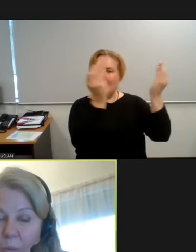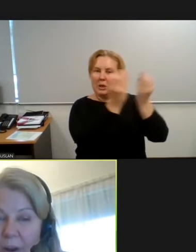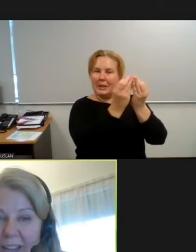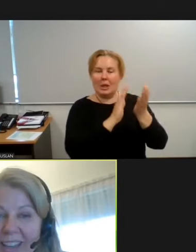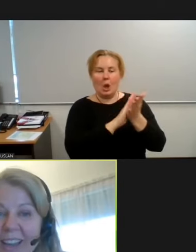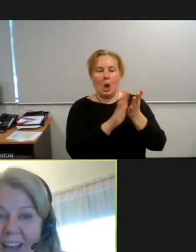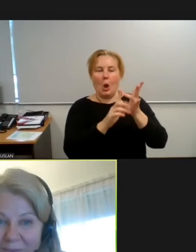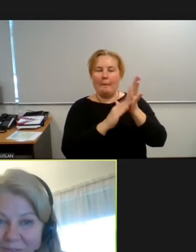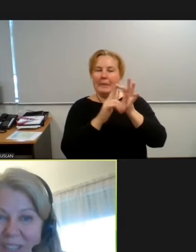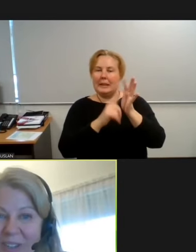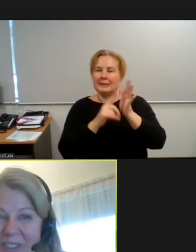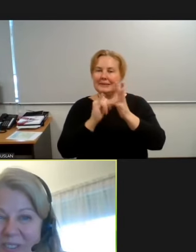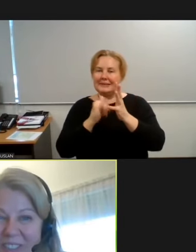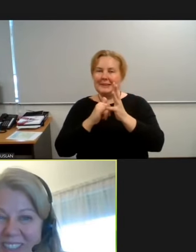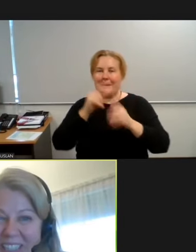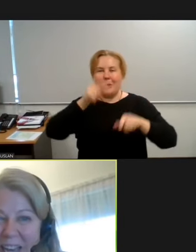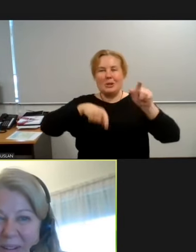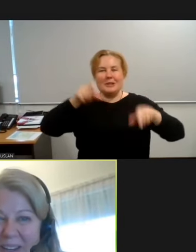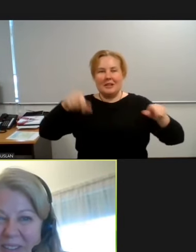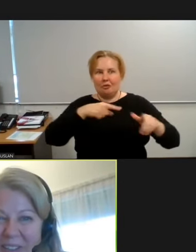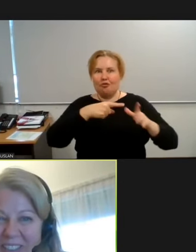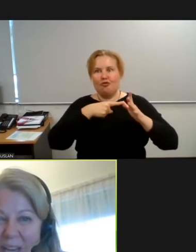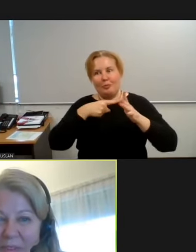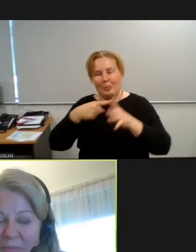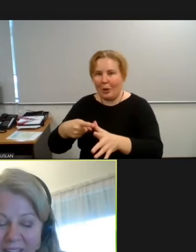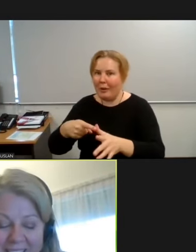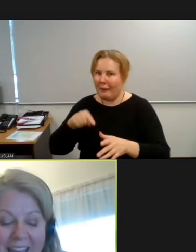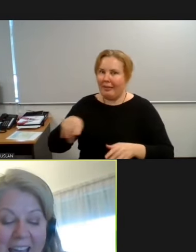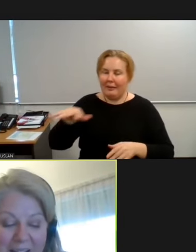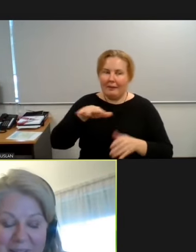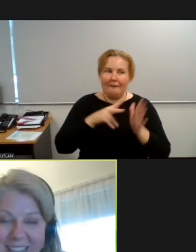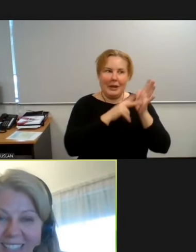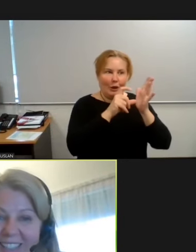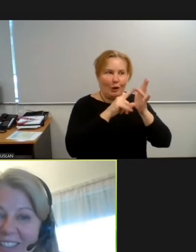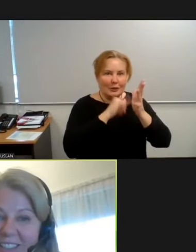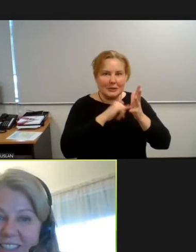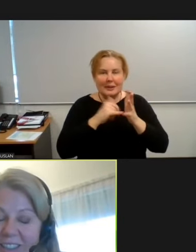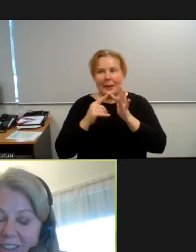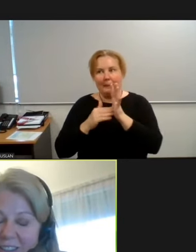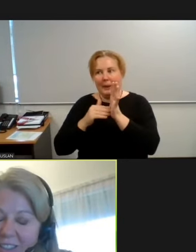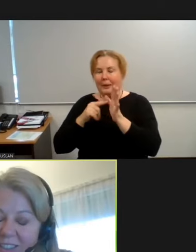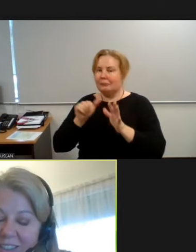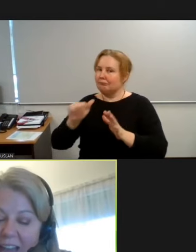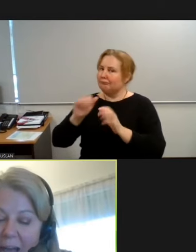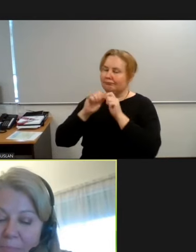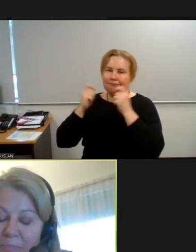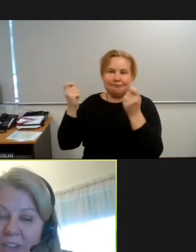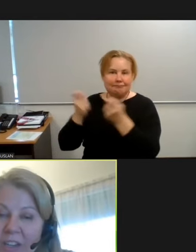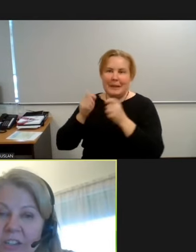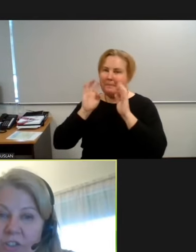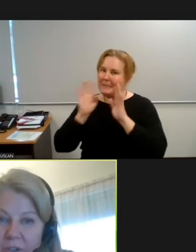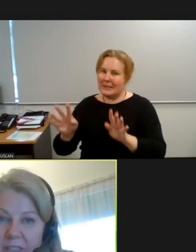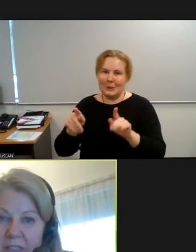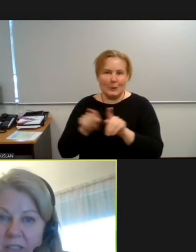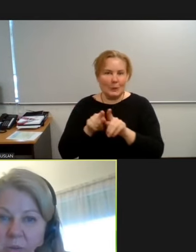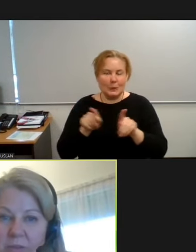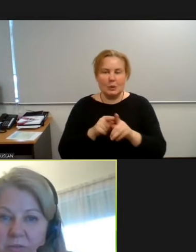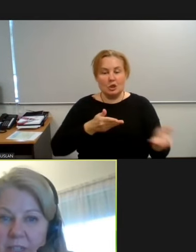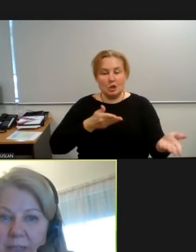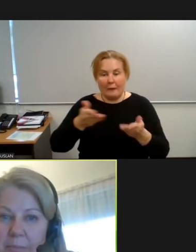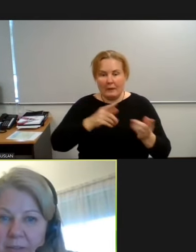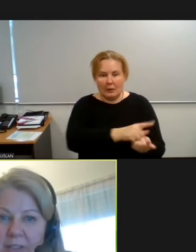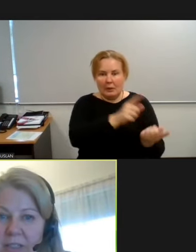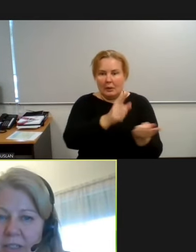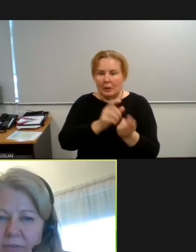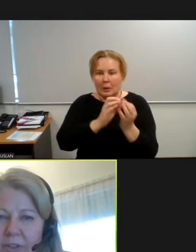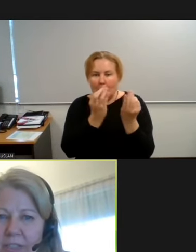in that way. VCOSS, obviously, Emma, you and your team have been amazing. The services who have